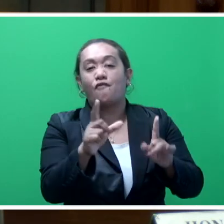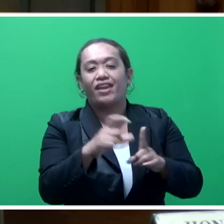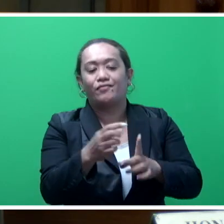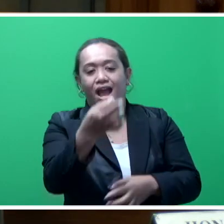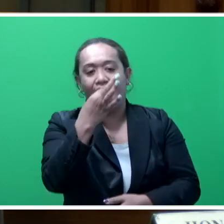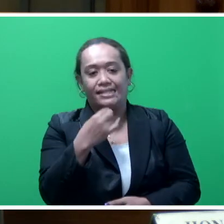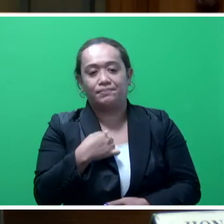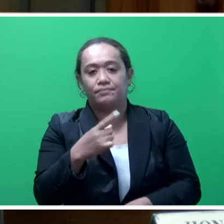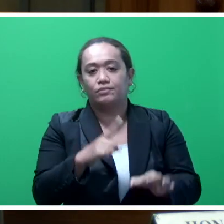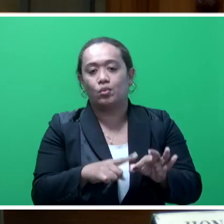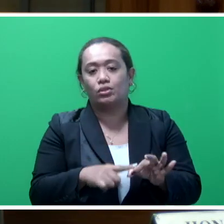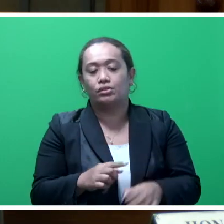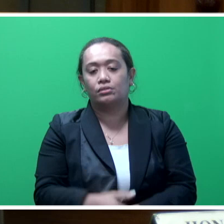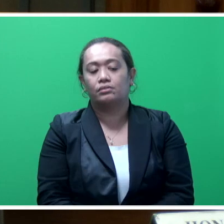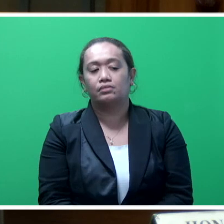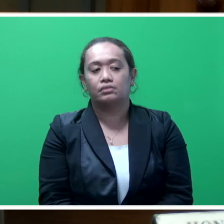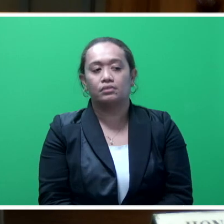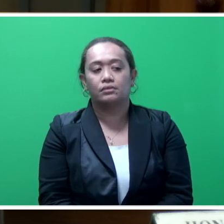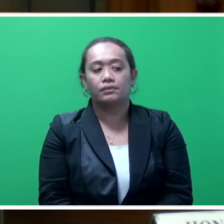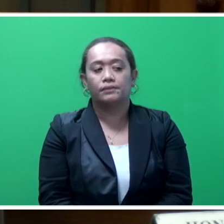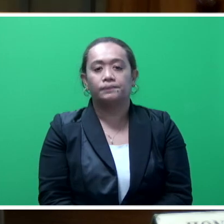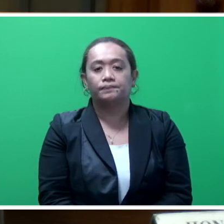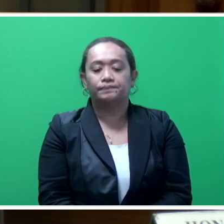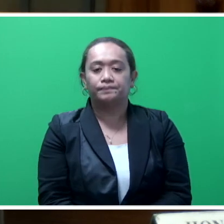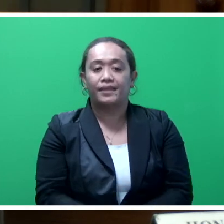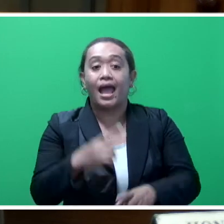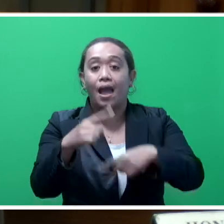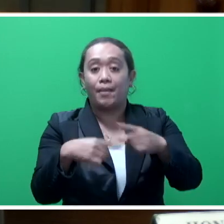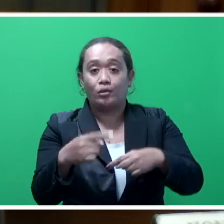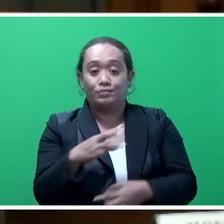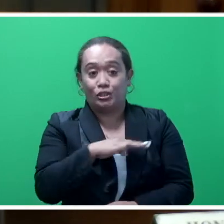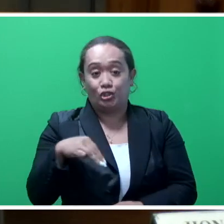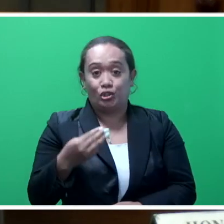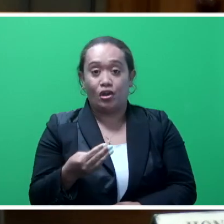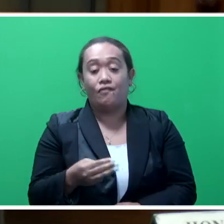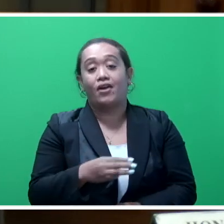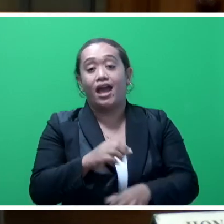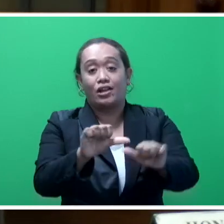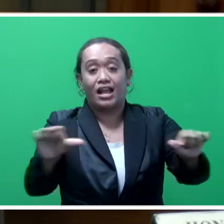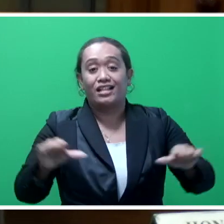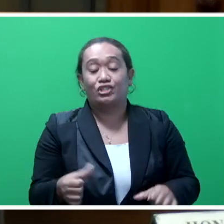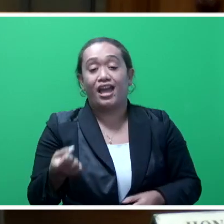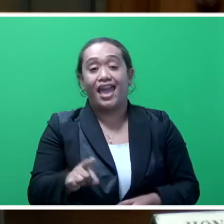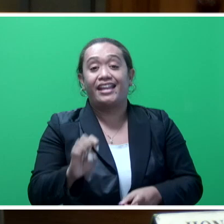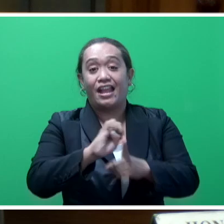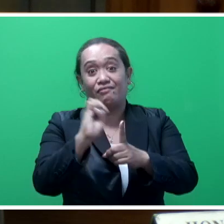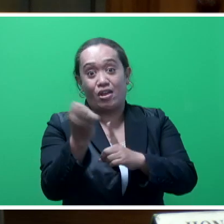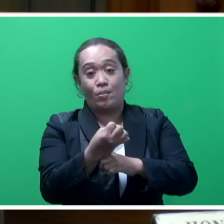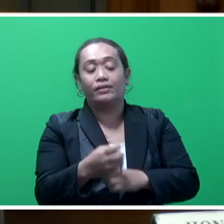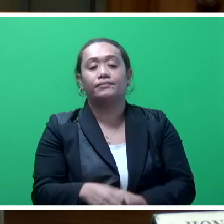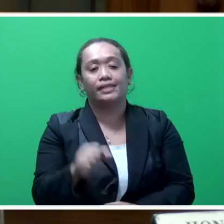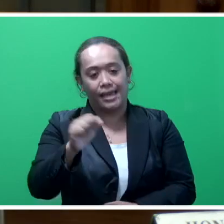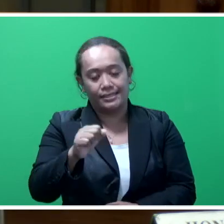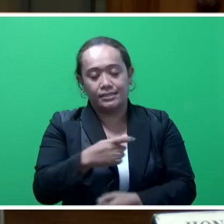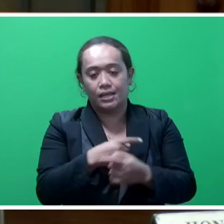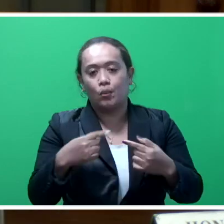Speaker, both the Ministry of Agriculture and the Ministry of Environment is very much concerned about